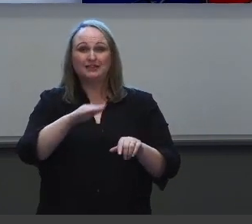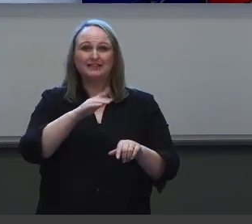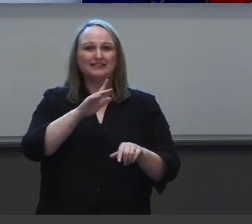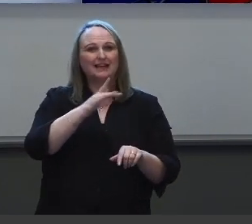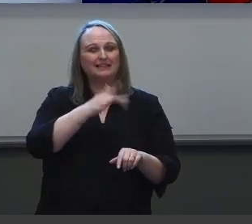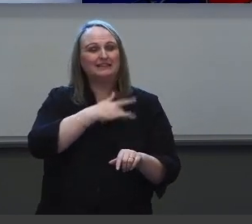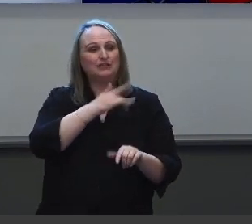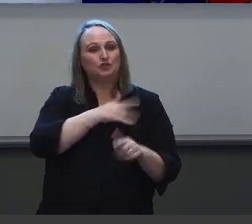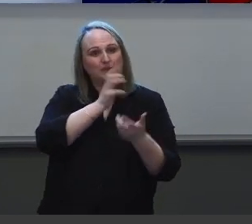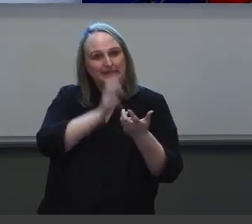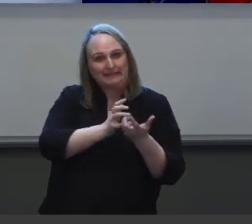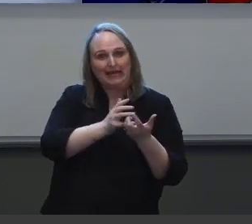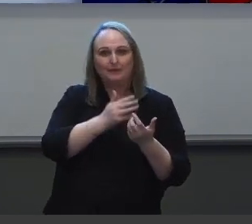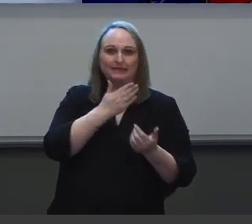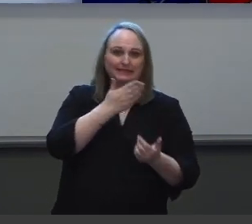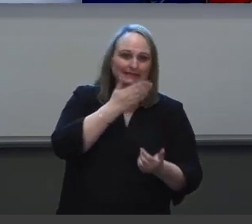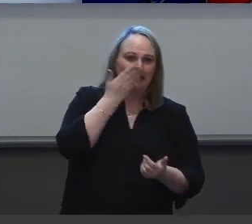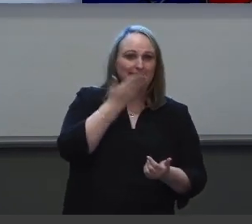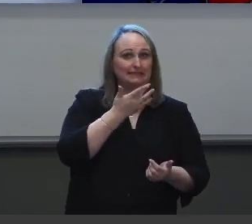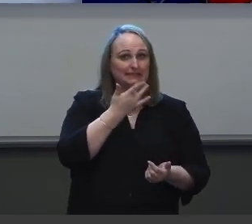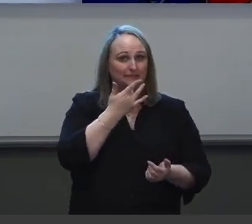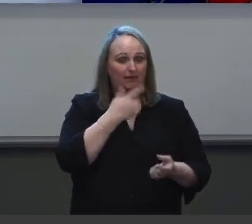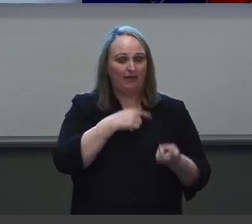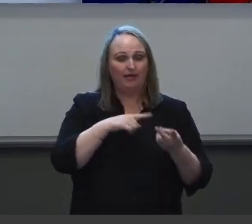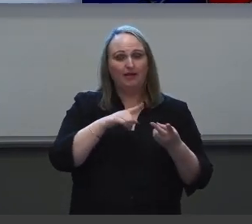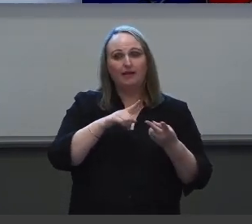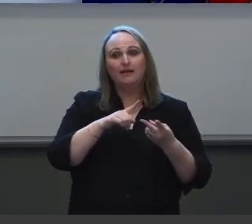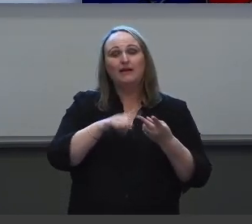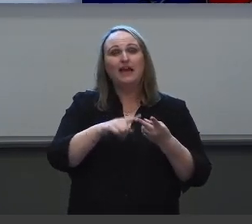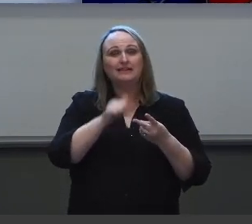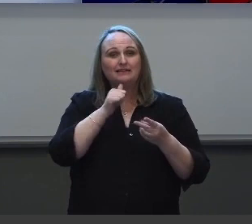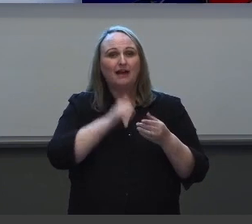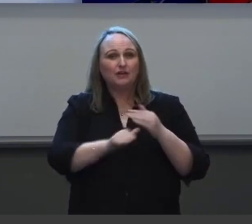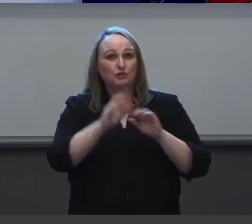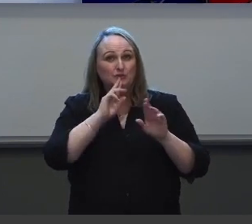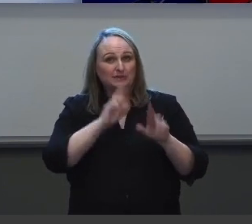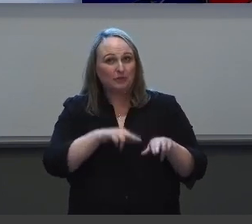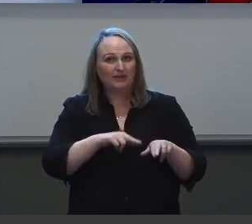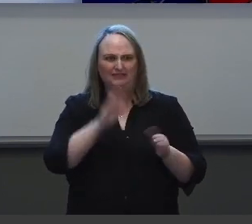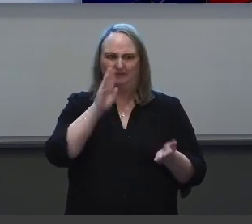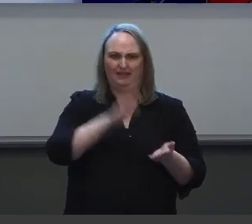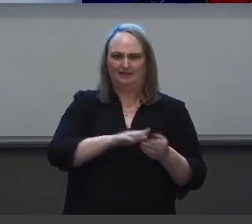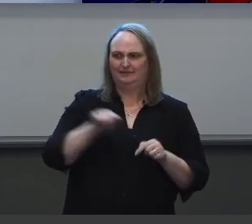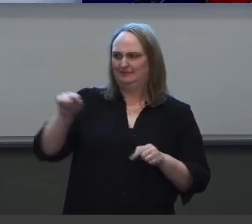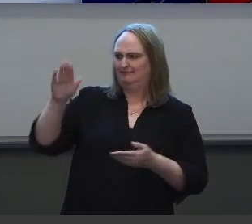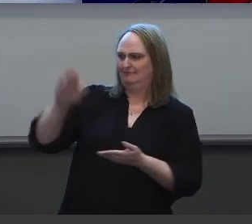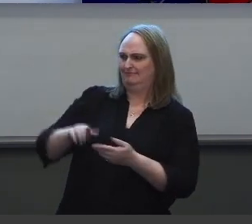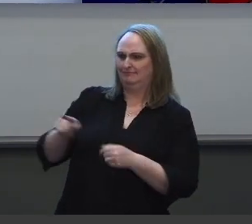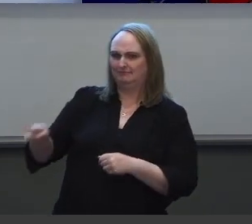adaptive, taste and smell, and under-responsive and sensory-seeking domains.